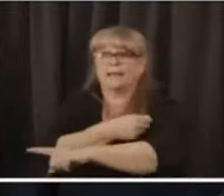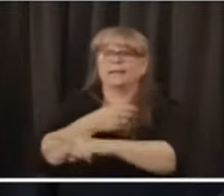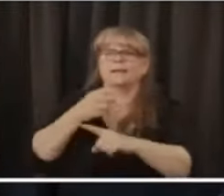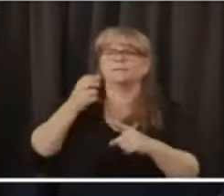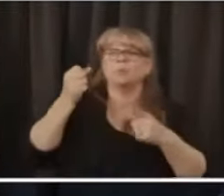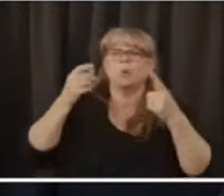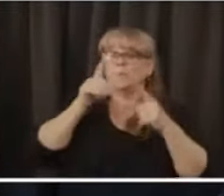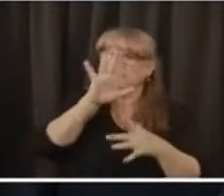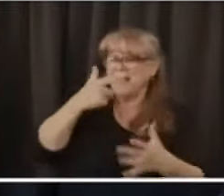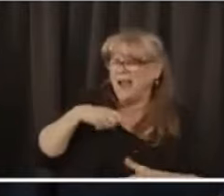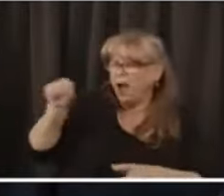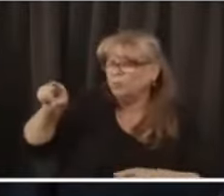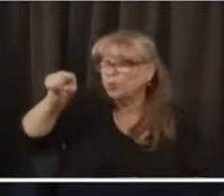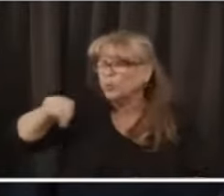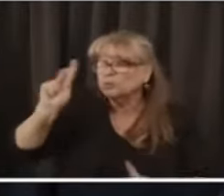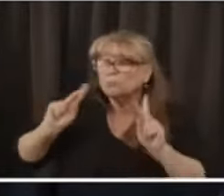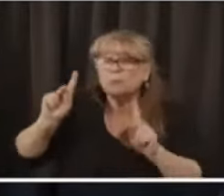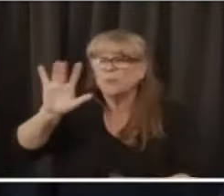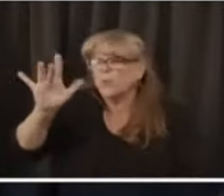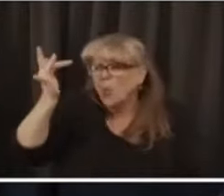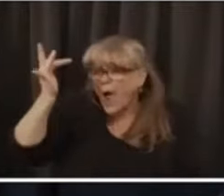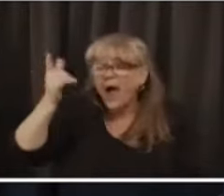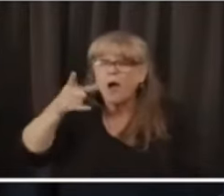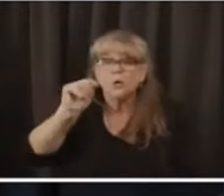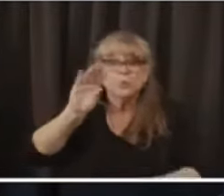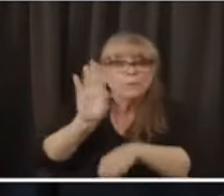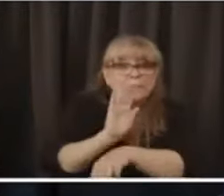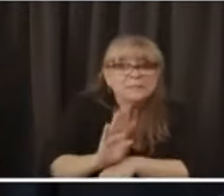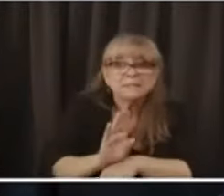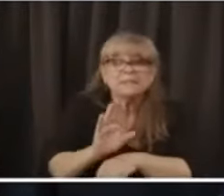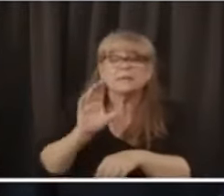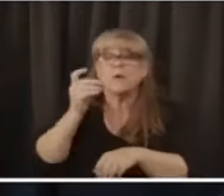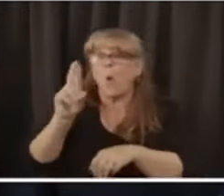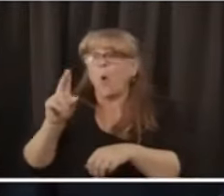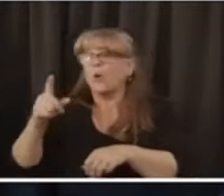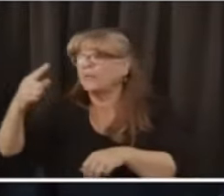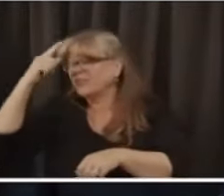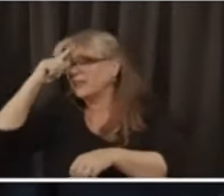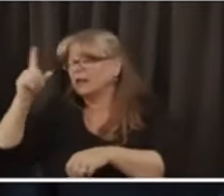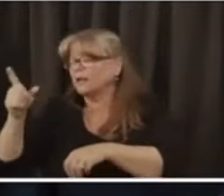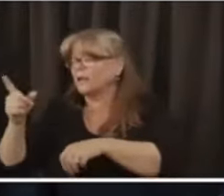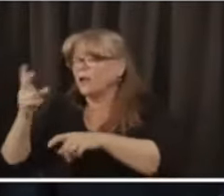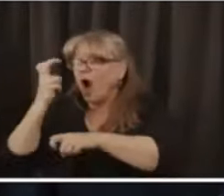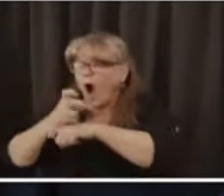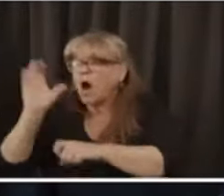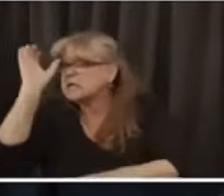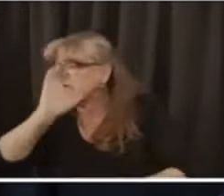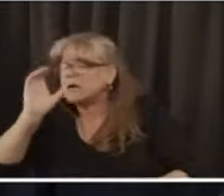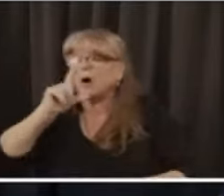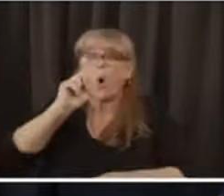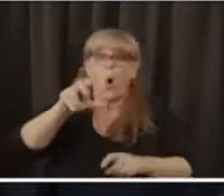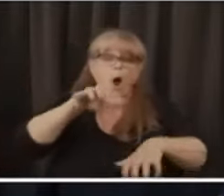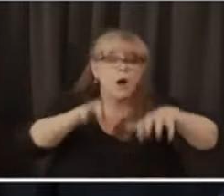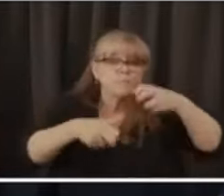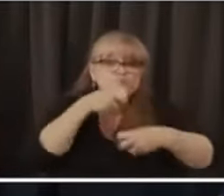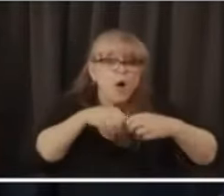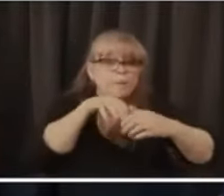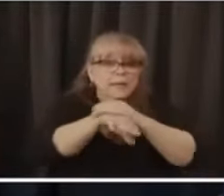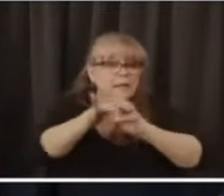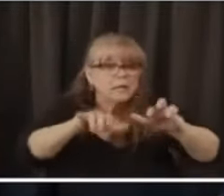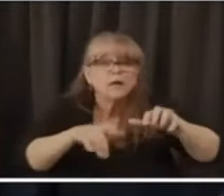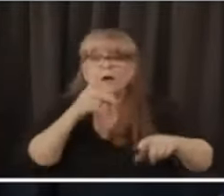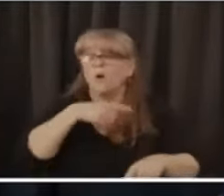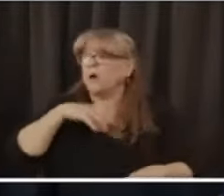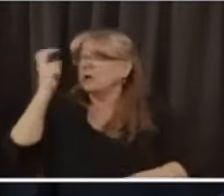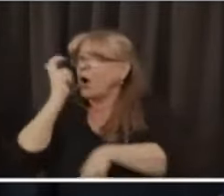it's a matter of planning. It's a matter of many people thinking it's hard to get, or you need to sit at your computer for an hour and a half to get an appointment and search 20